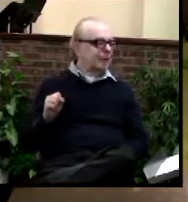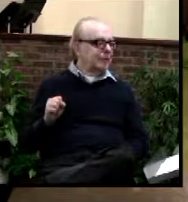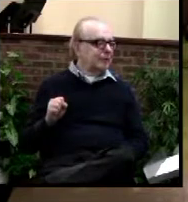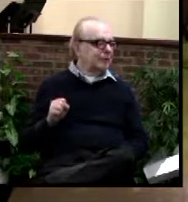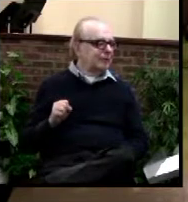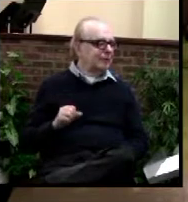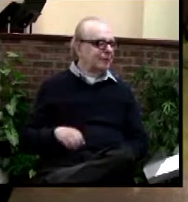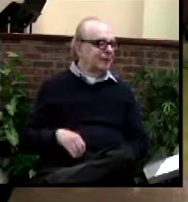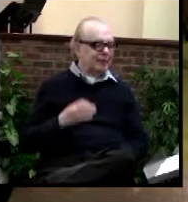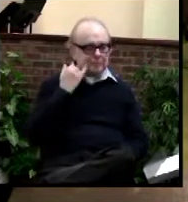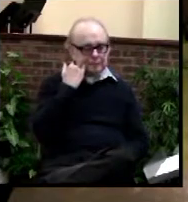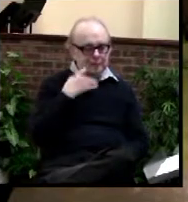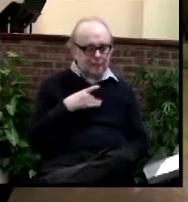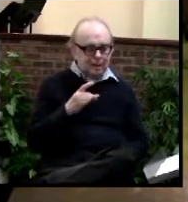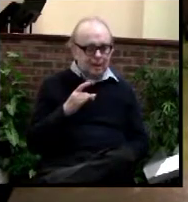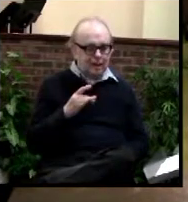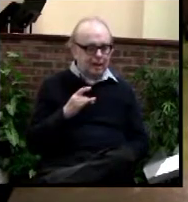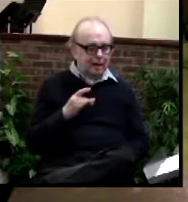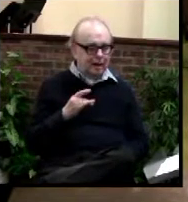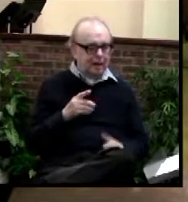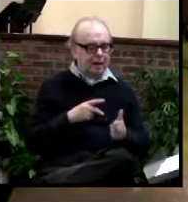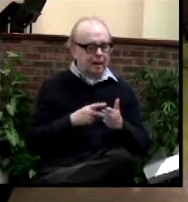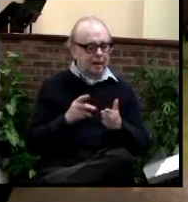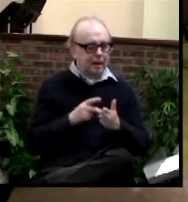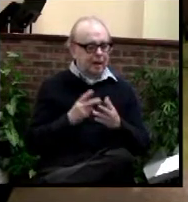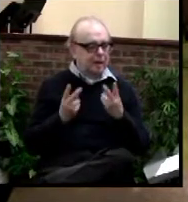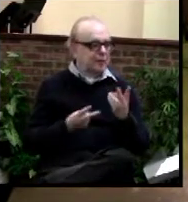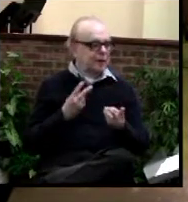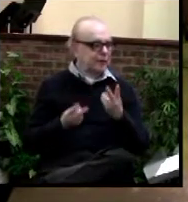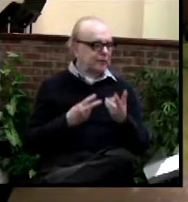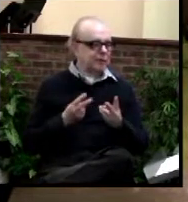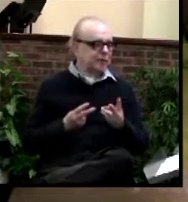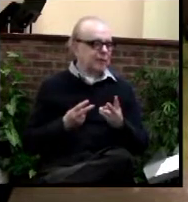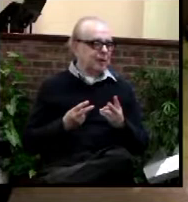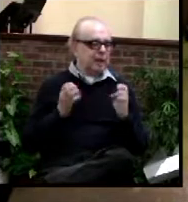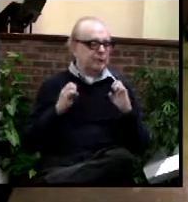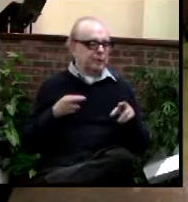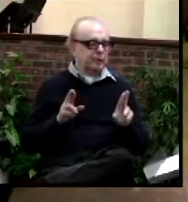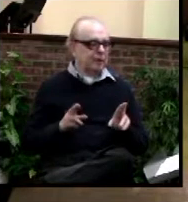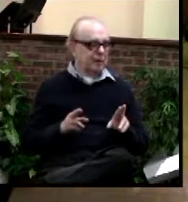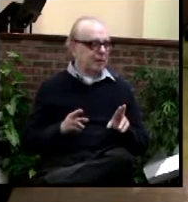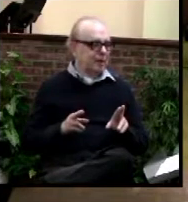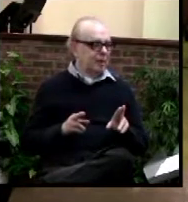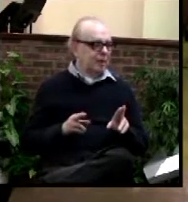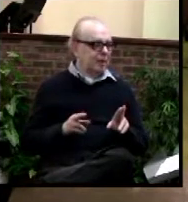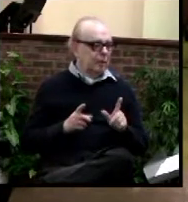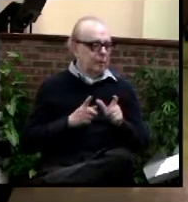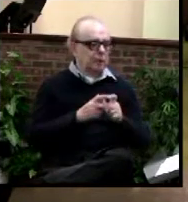If you would like to pay a visit to the urgent care or the emergency room, take off running in your